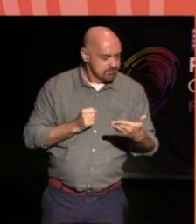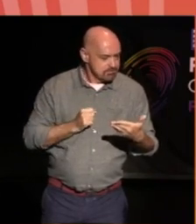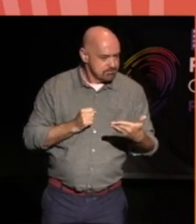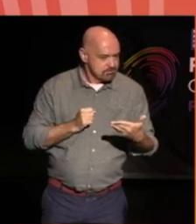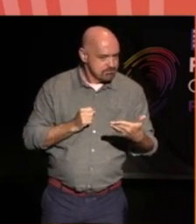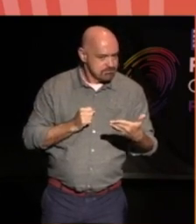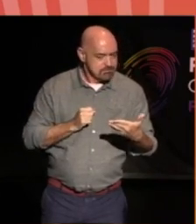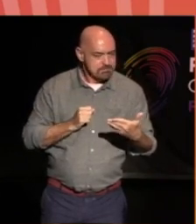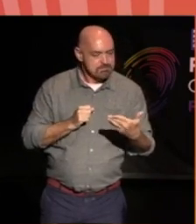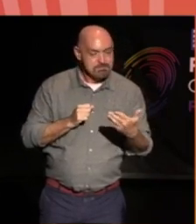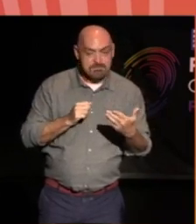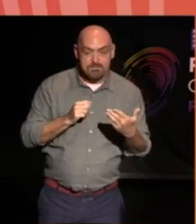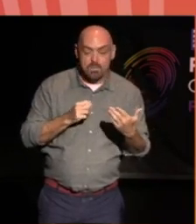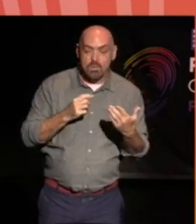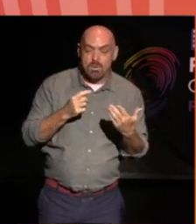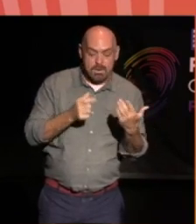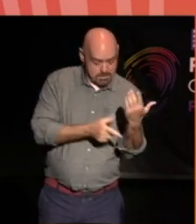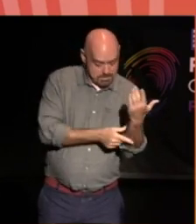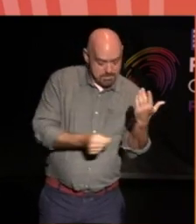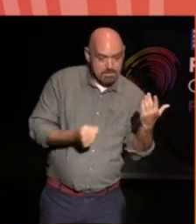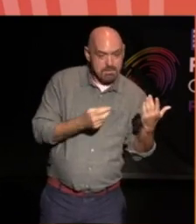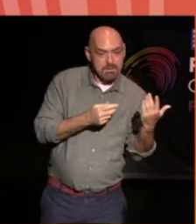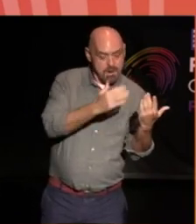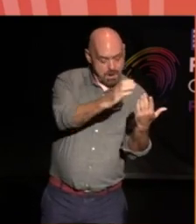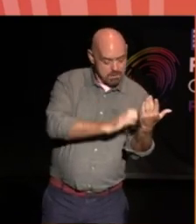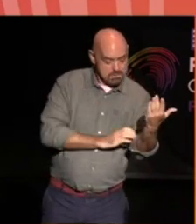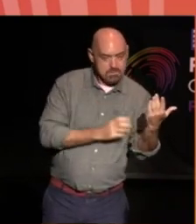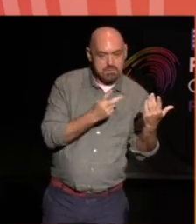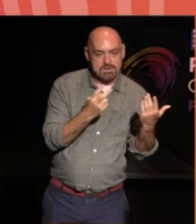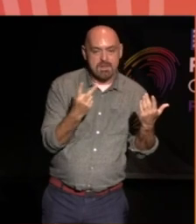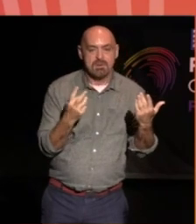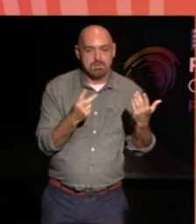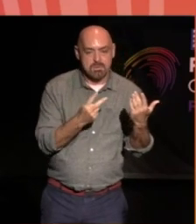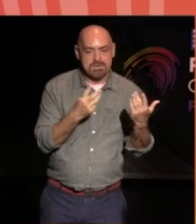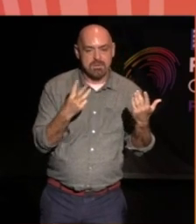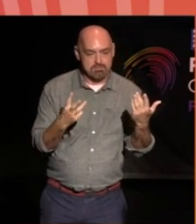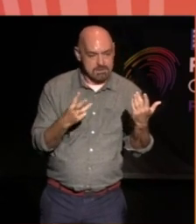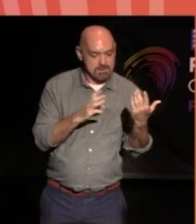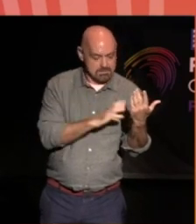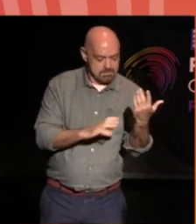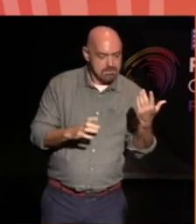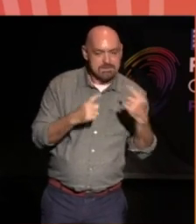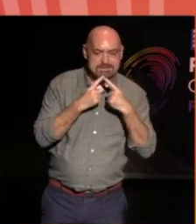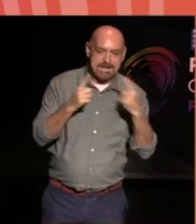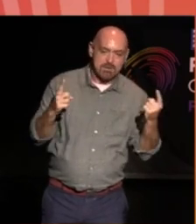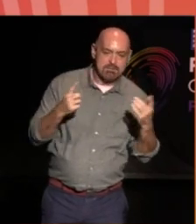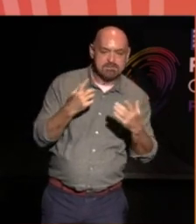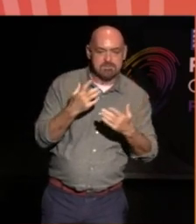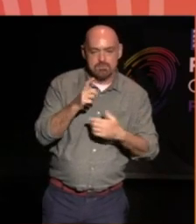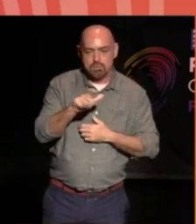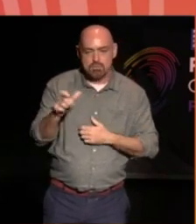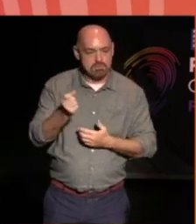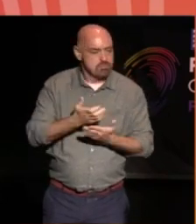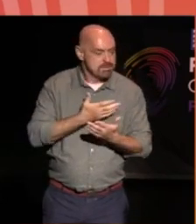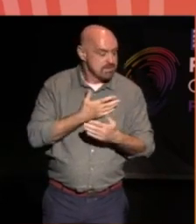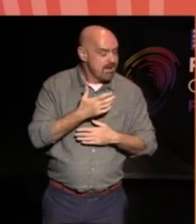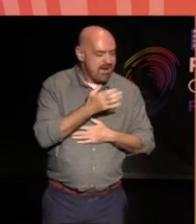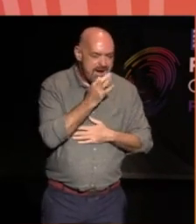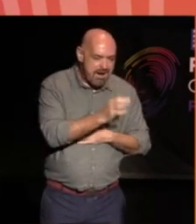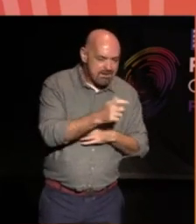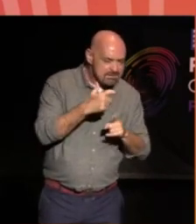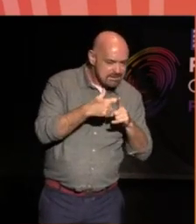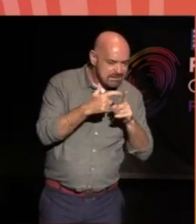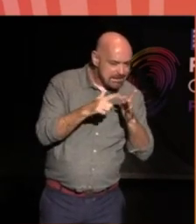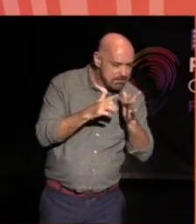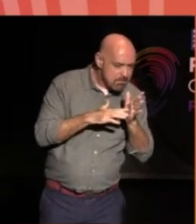focused on Article 23 of the Universal Declaration of Human Rights, which speaks to work. So, Kimberly, I just wanted to start to see if you could